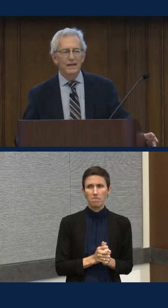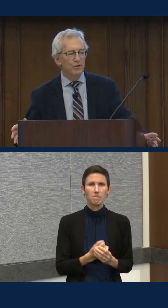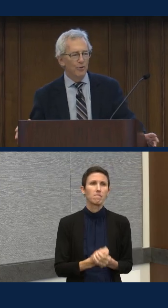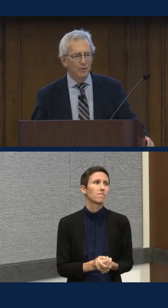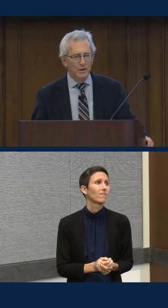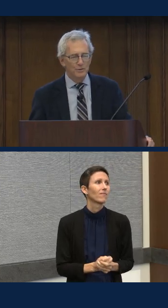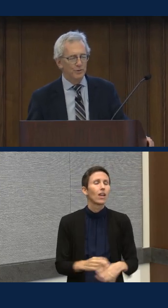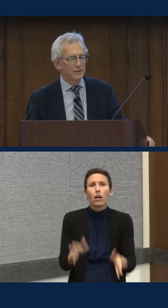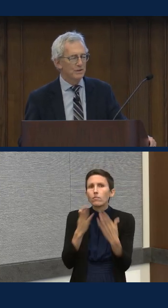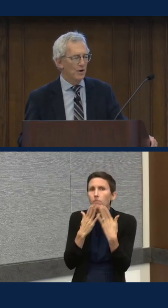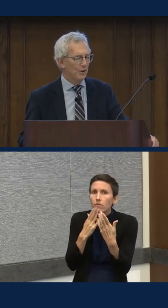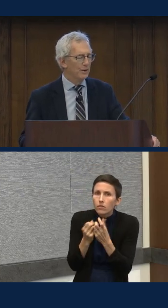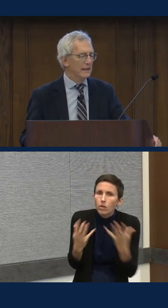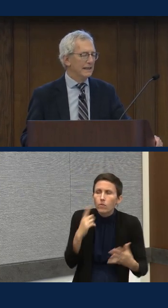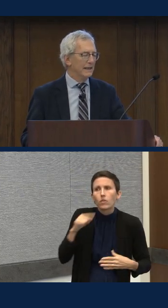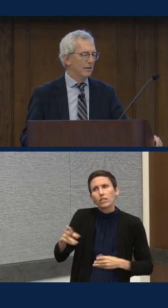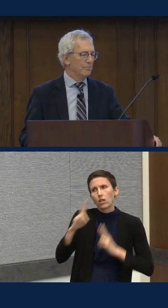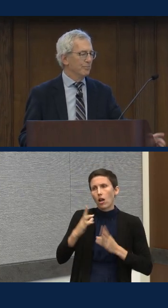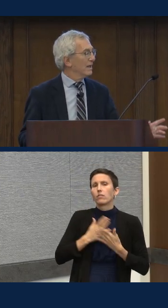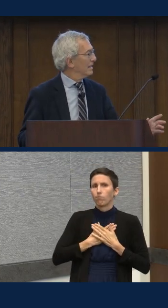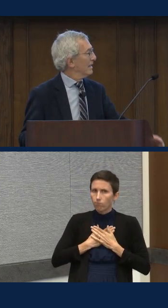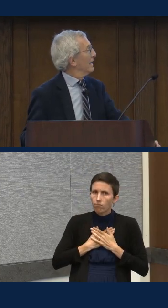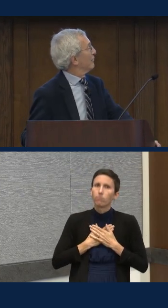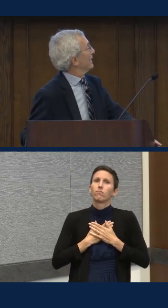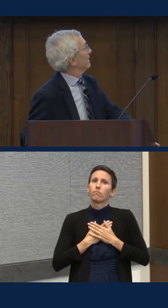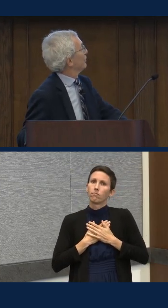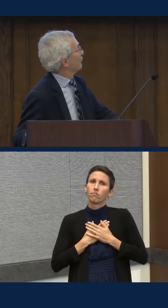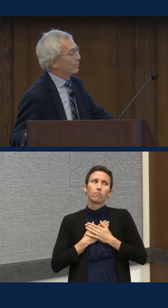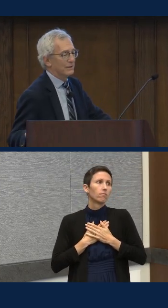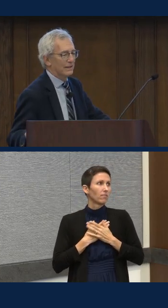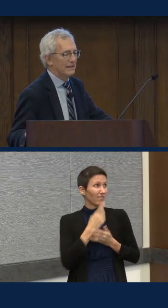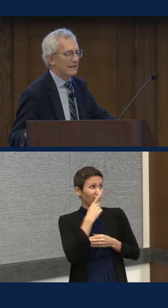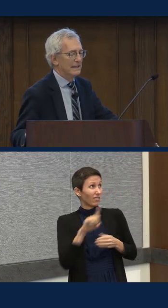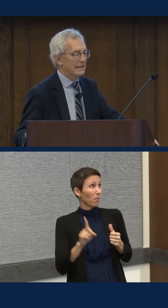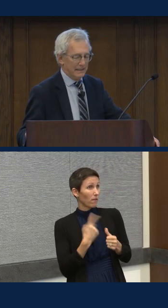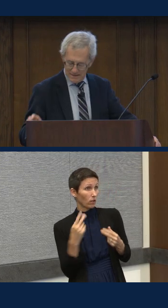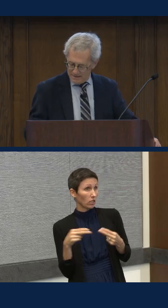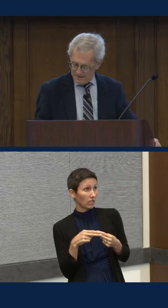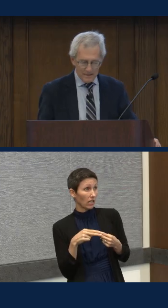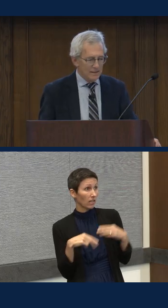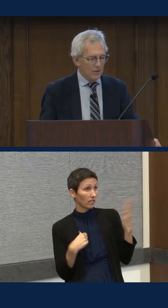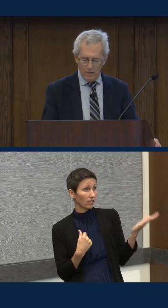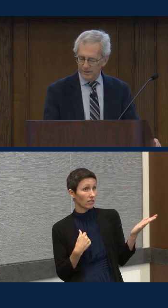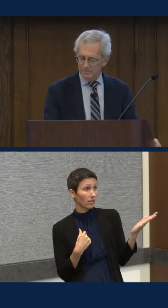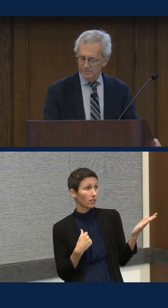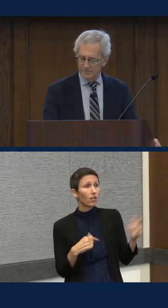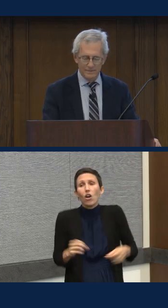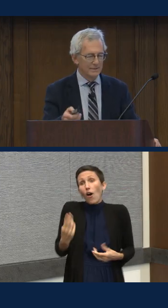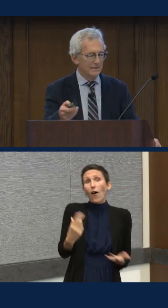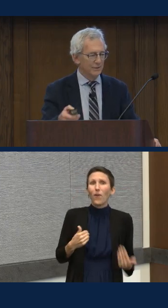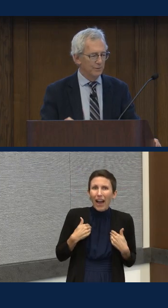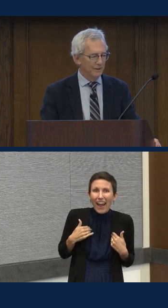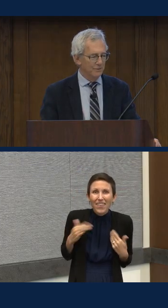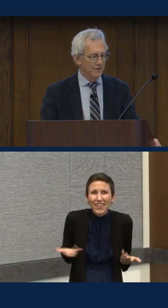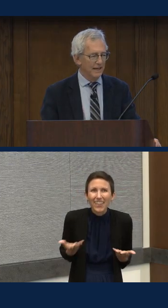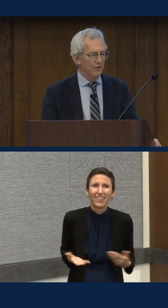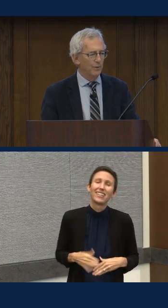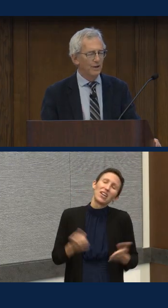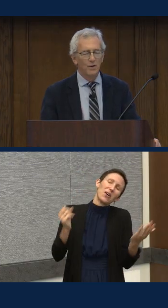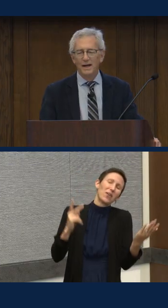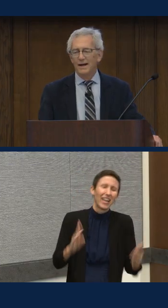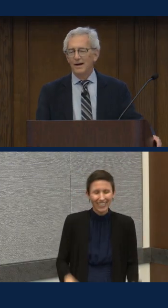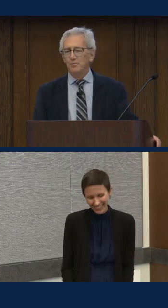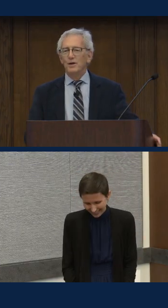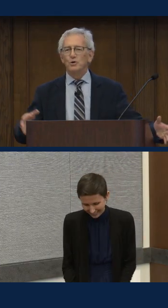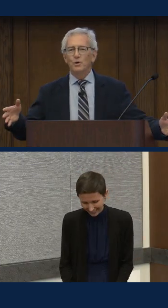much. Thank you very much for this honor. If I could have the first slide. Oh, I do that. Okay, there